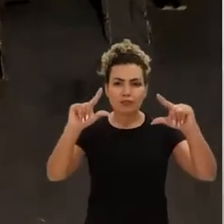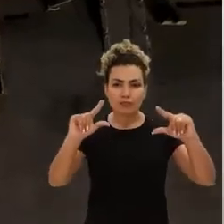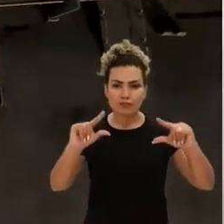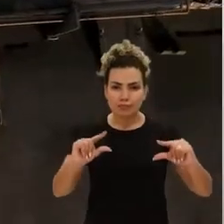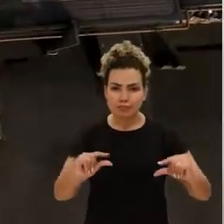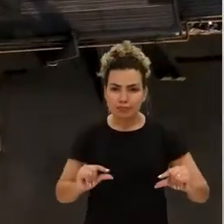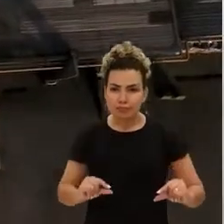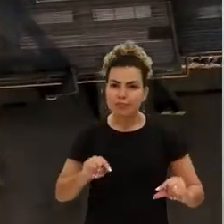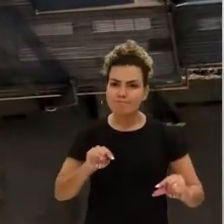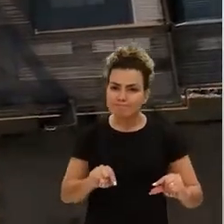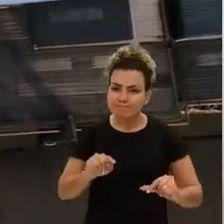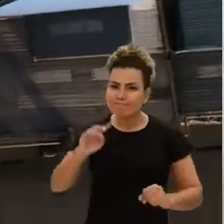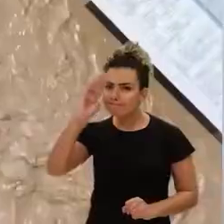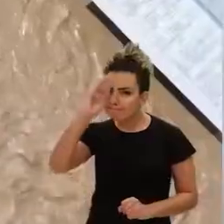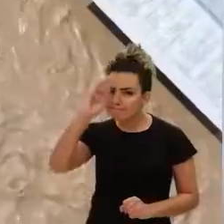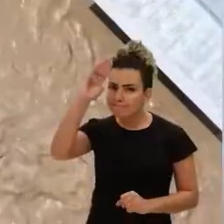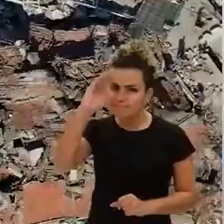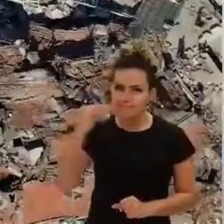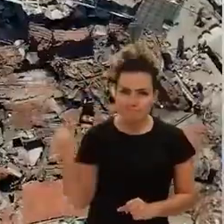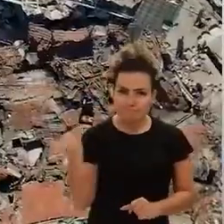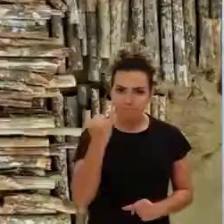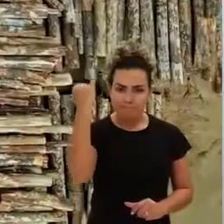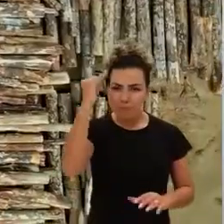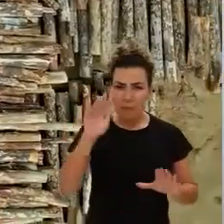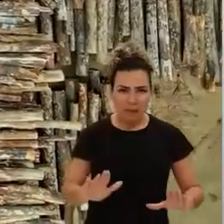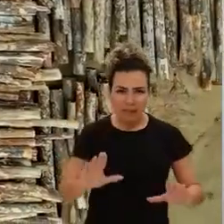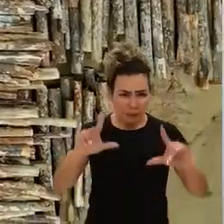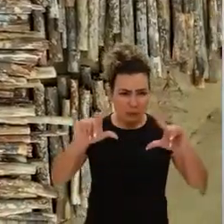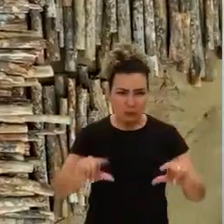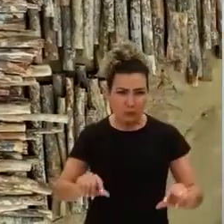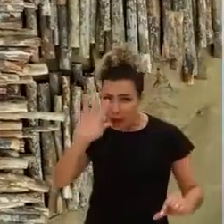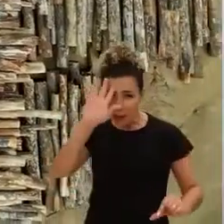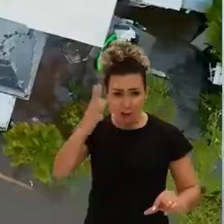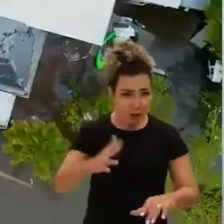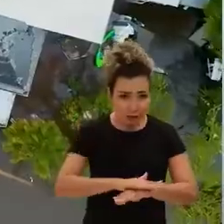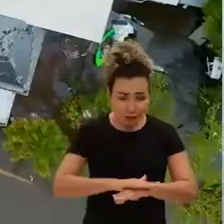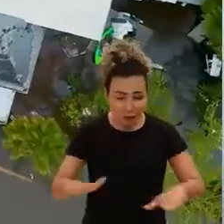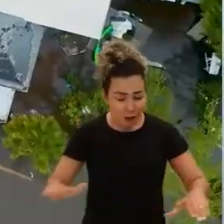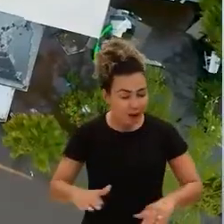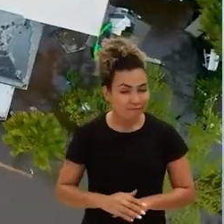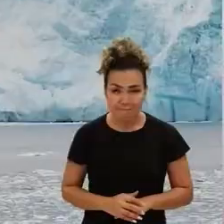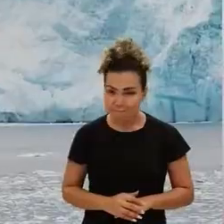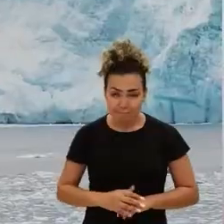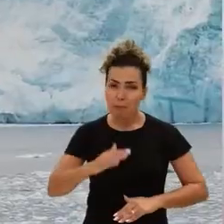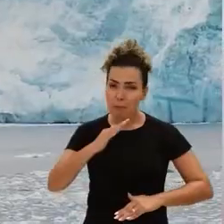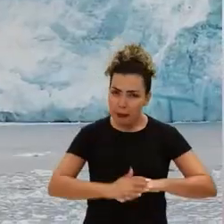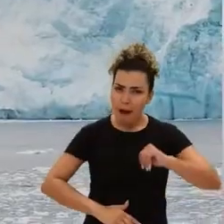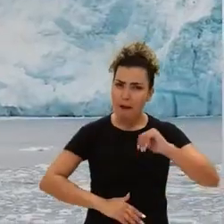essencial. Mas já não é suficiente. É preciso ir além.